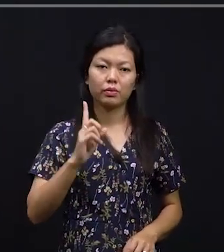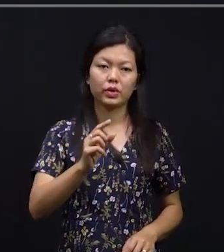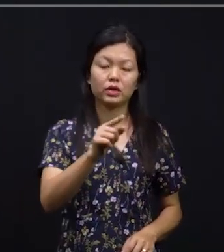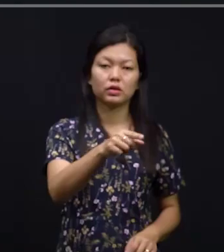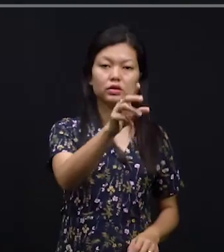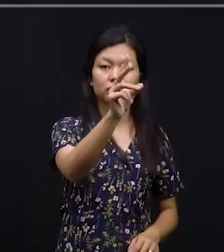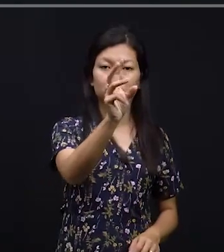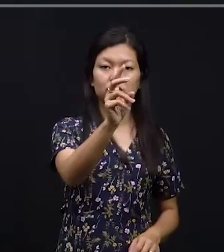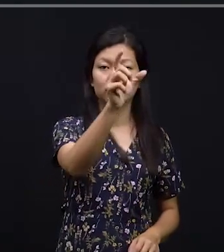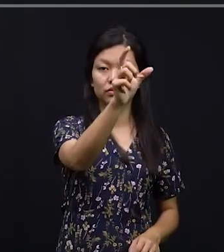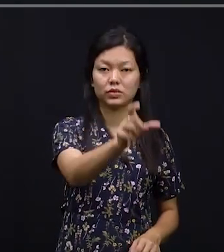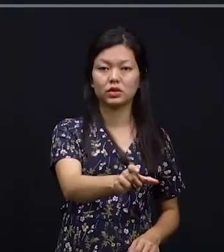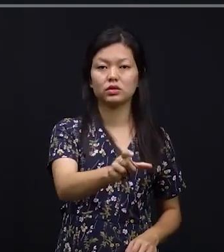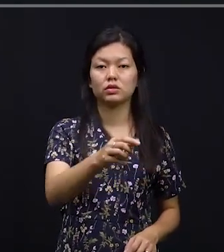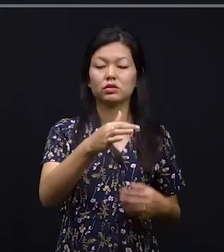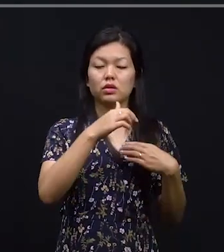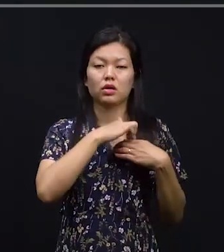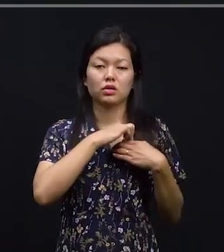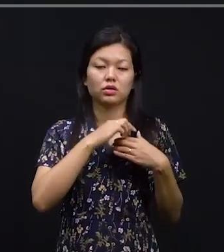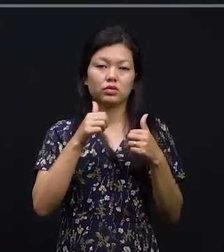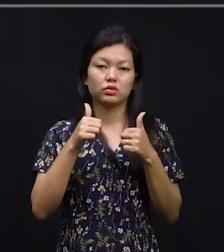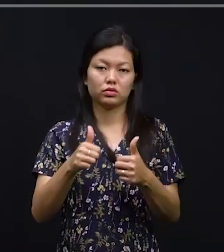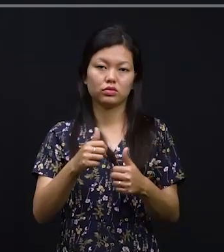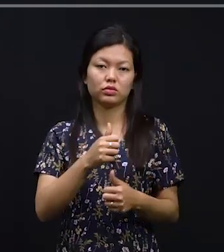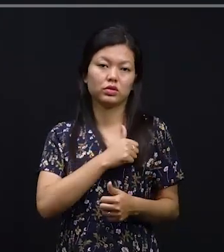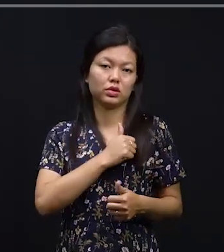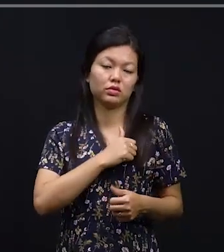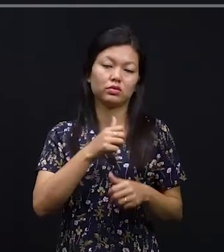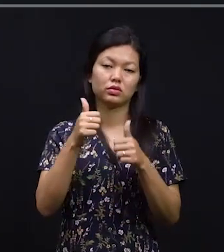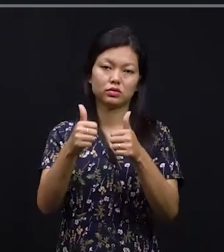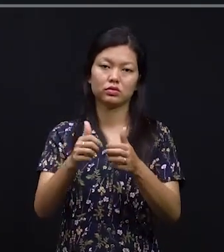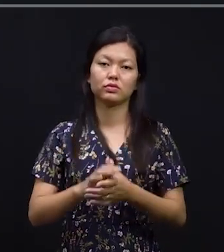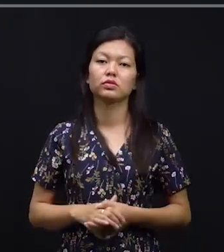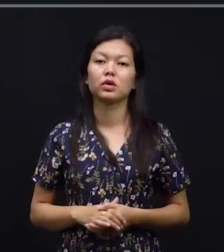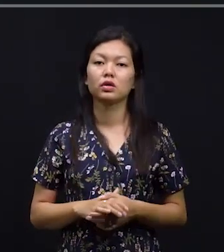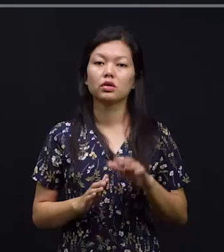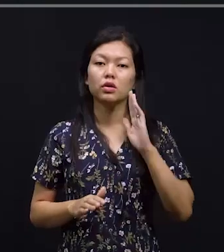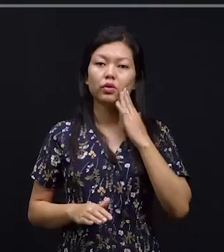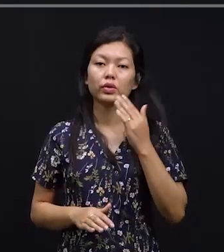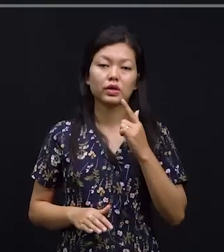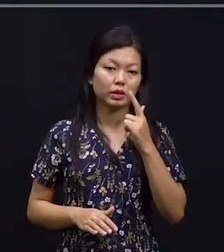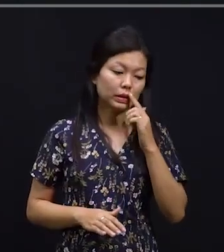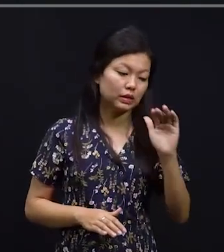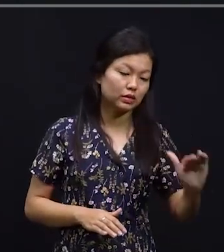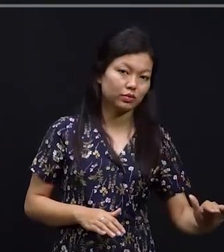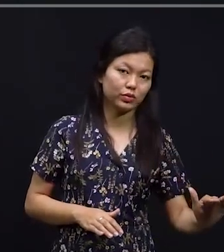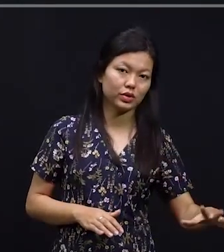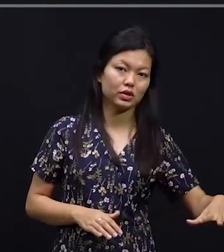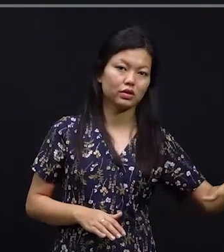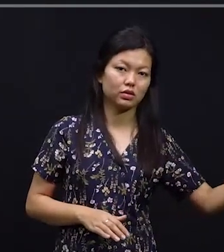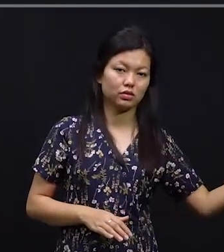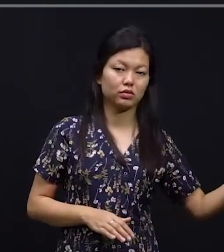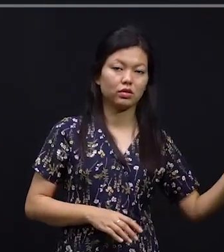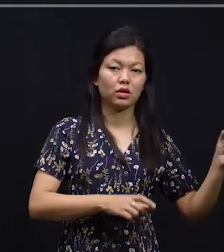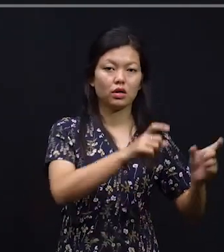the man. And as the boy went out, there were some other people. See, you can imagine the condition of Mr. Scrooge right